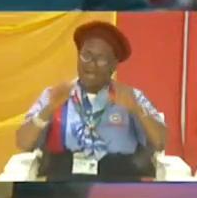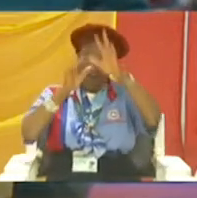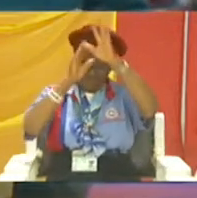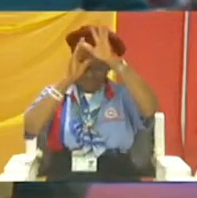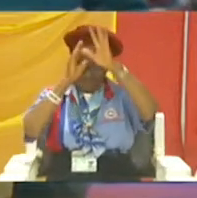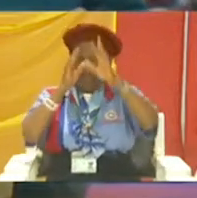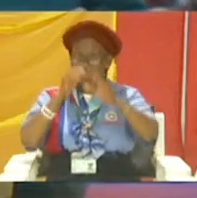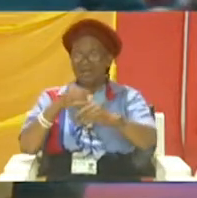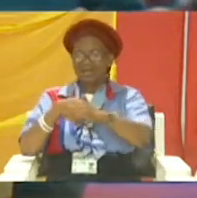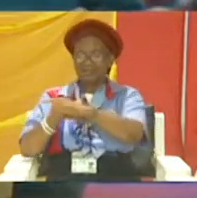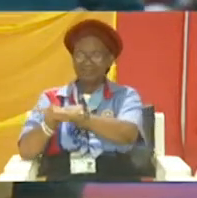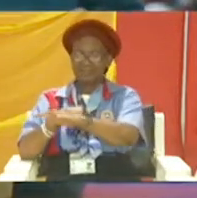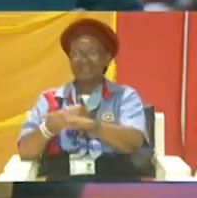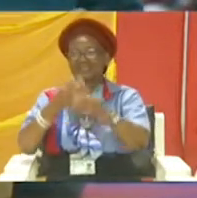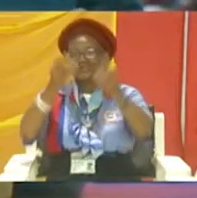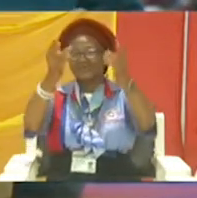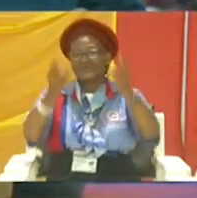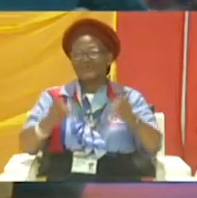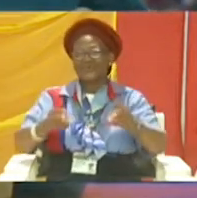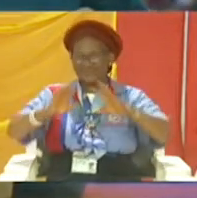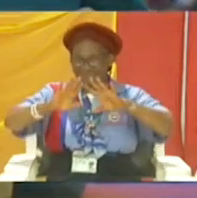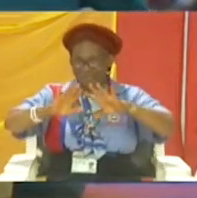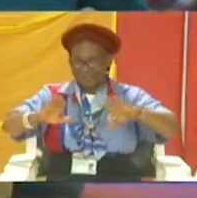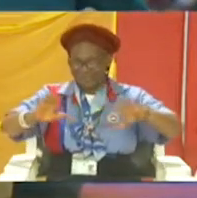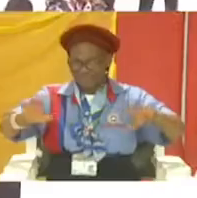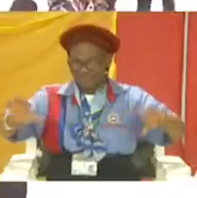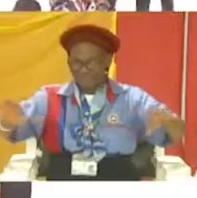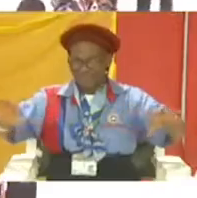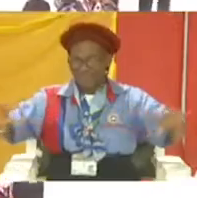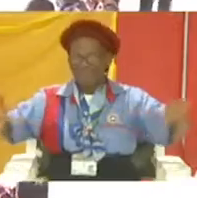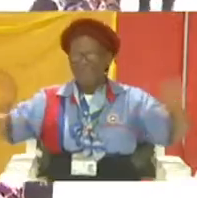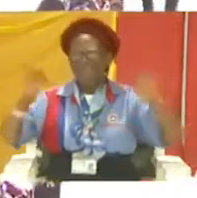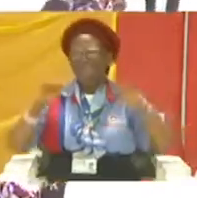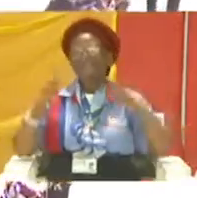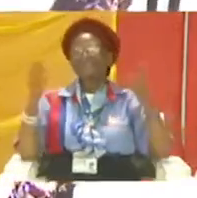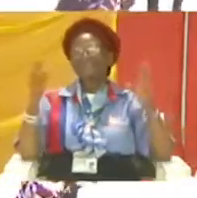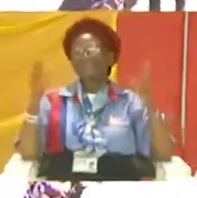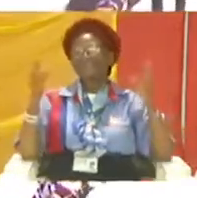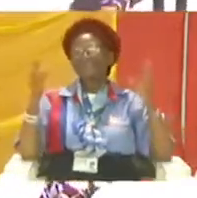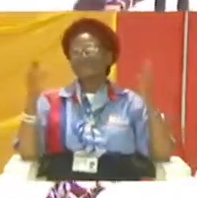children. Daddy, mi omo ni mo fe.